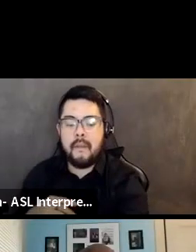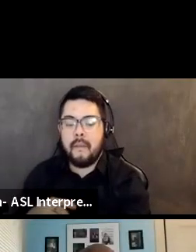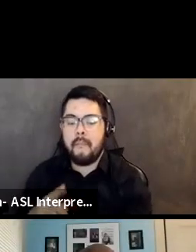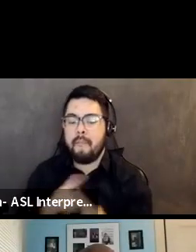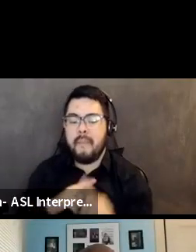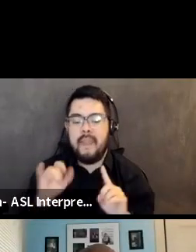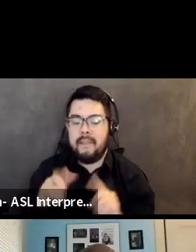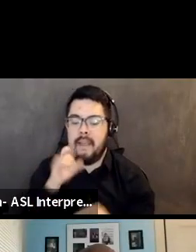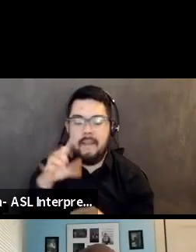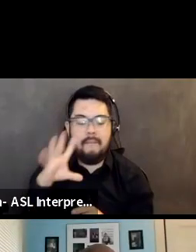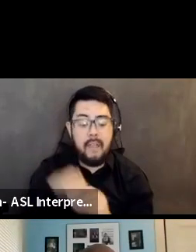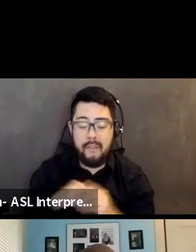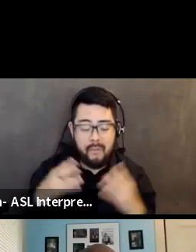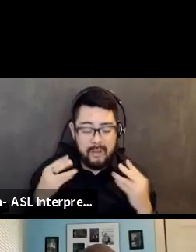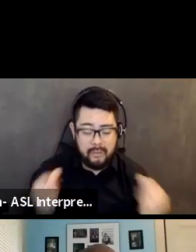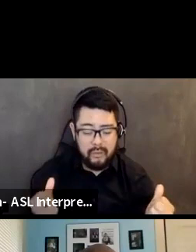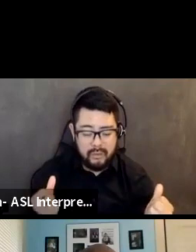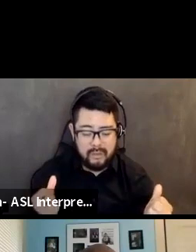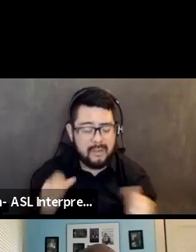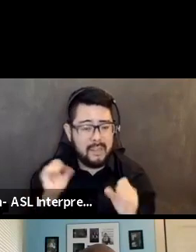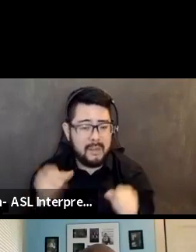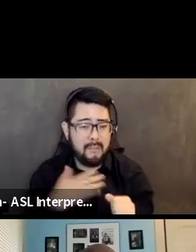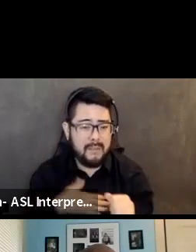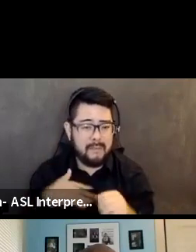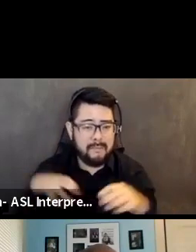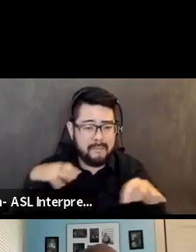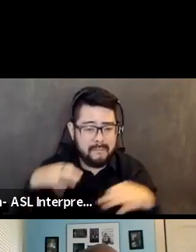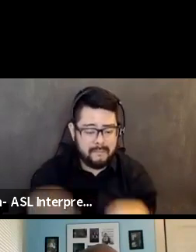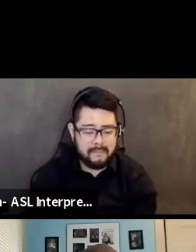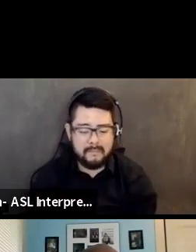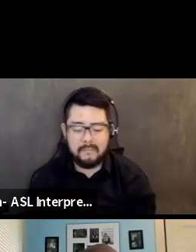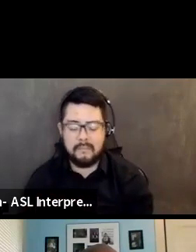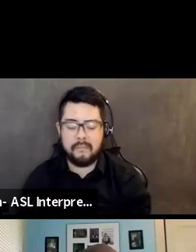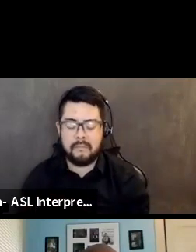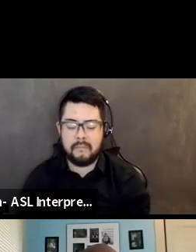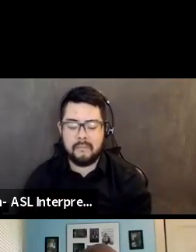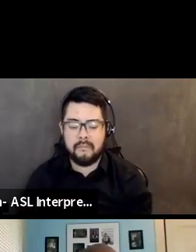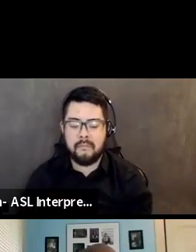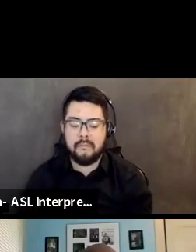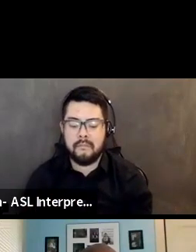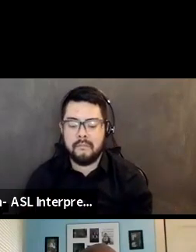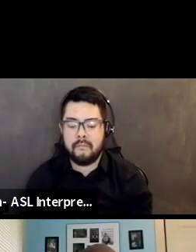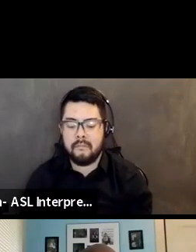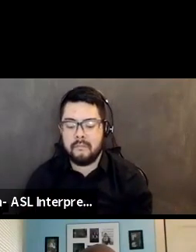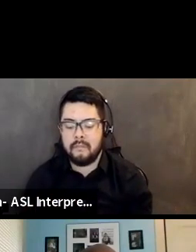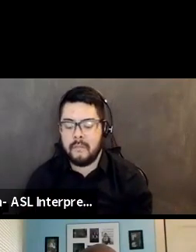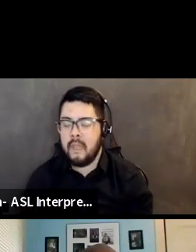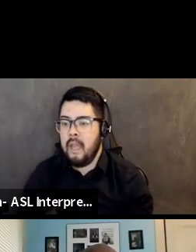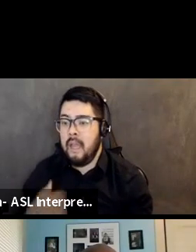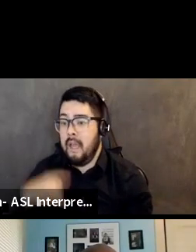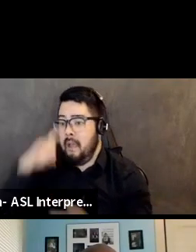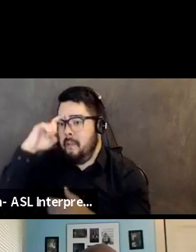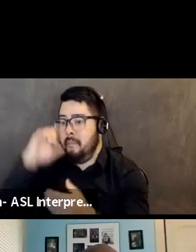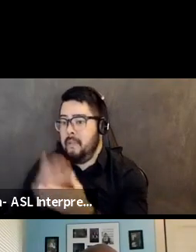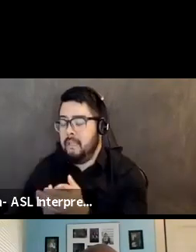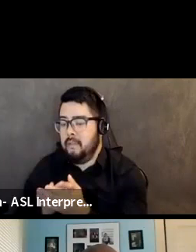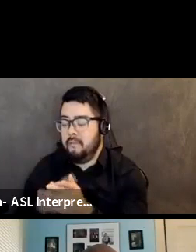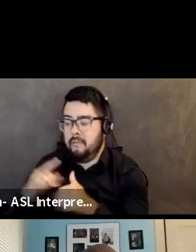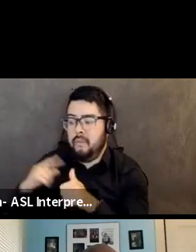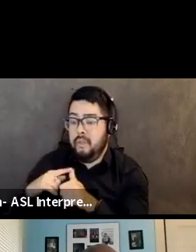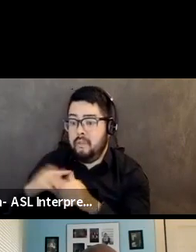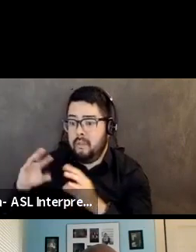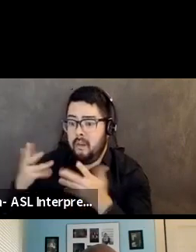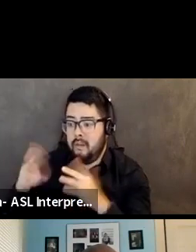resolution can you respond to that please okay i i believe that's pretty clear in number one in the